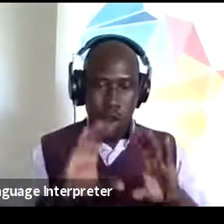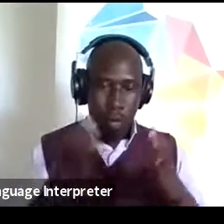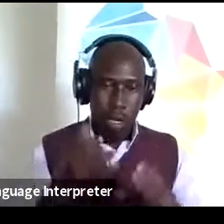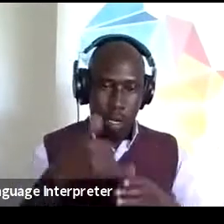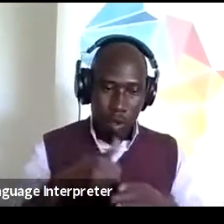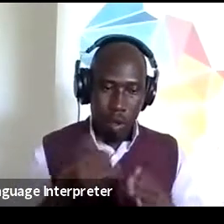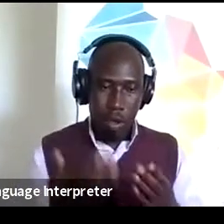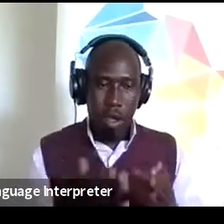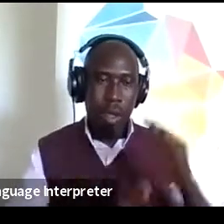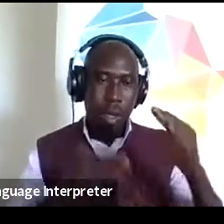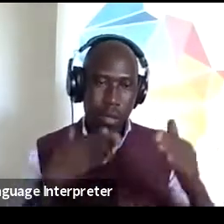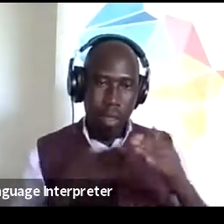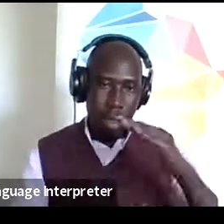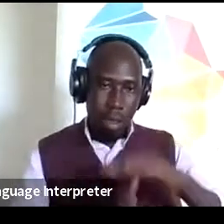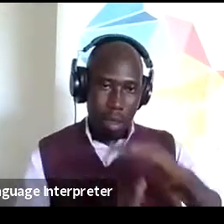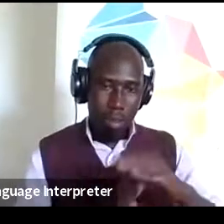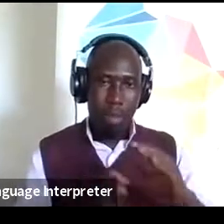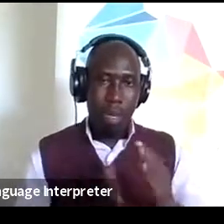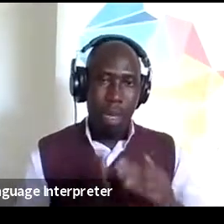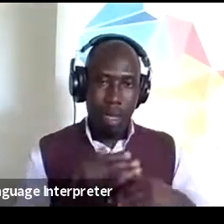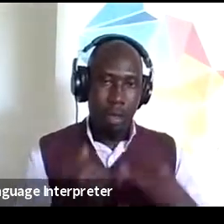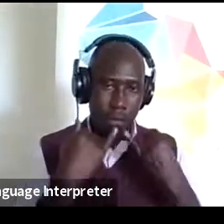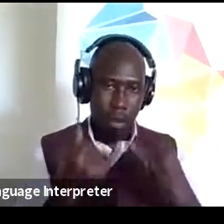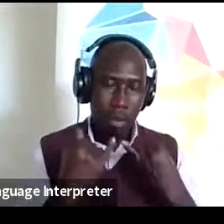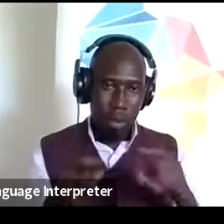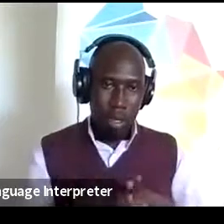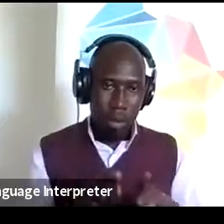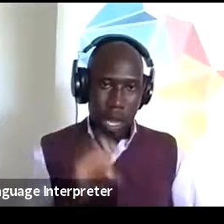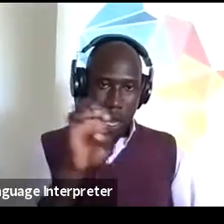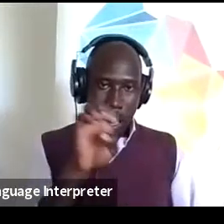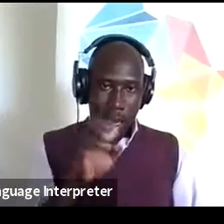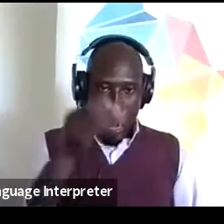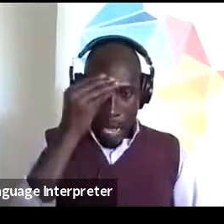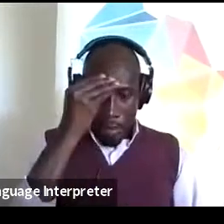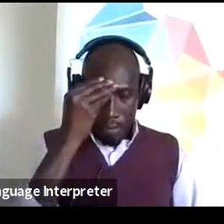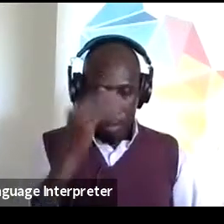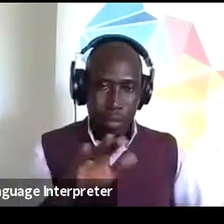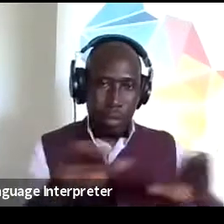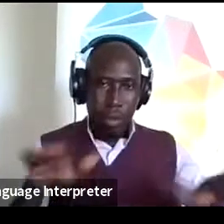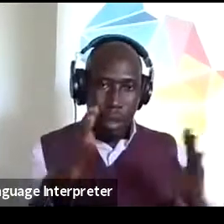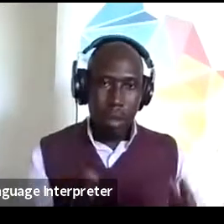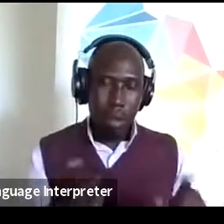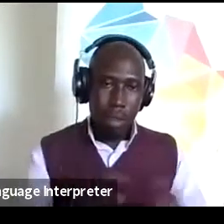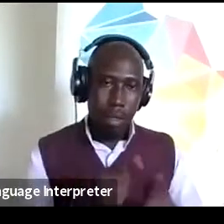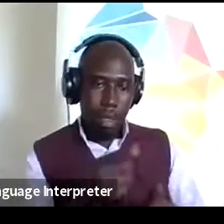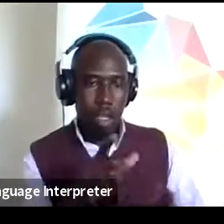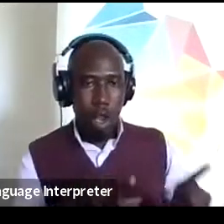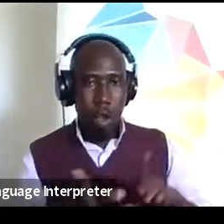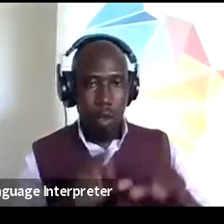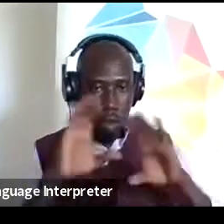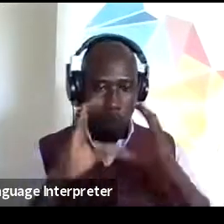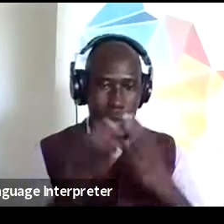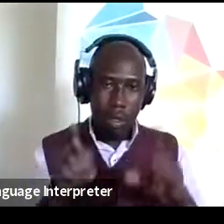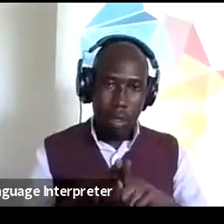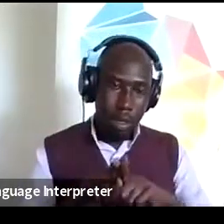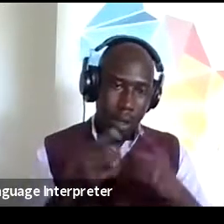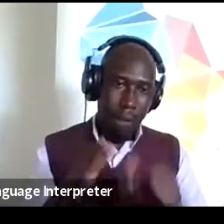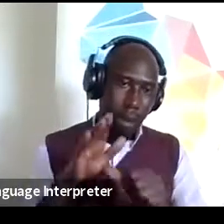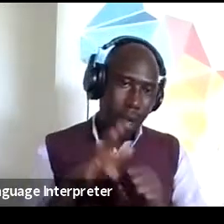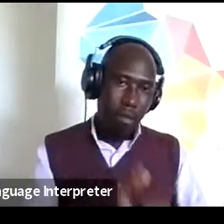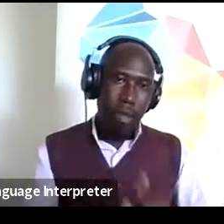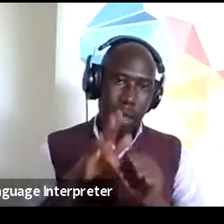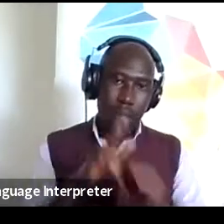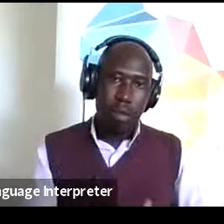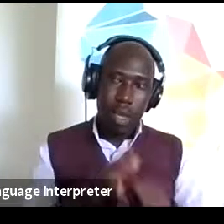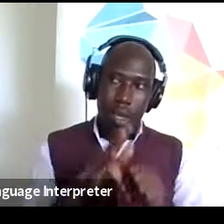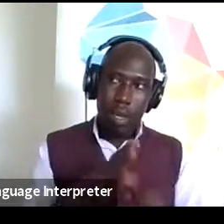includes limited access to information and e-learning platforms. But also these rural communities are also affected